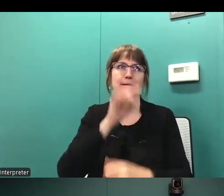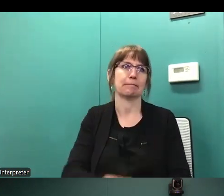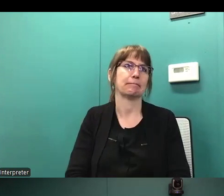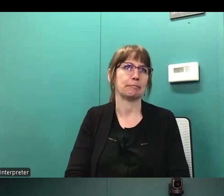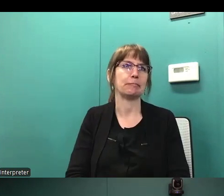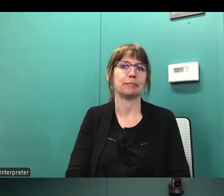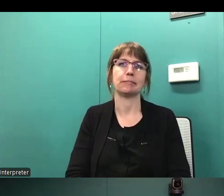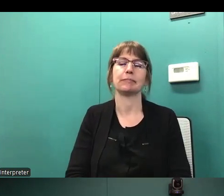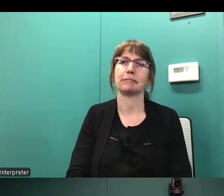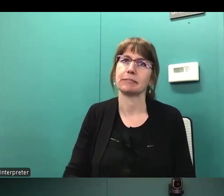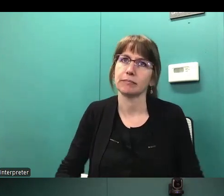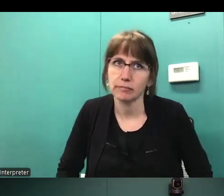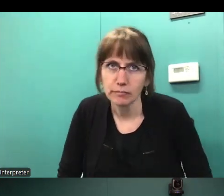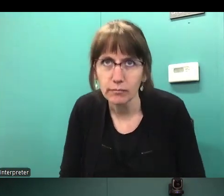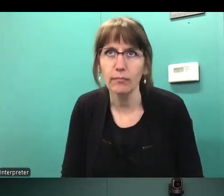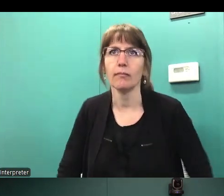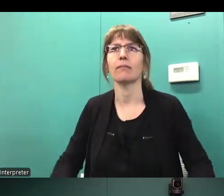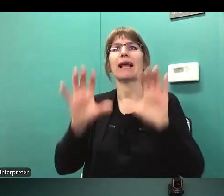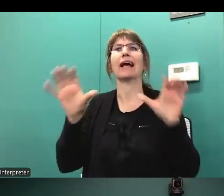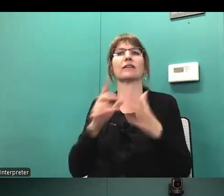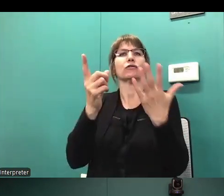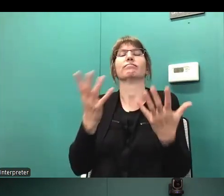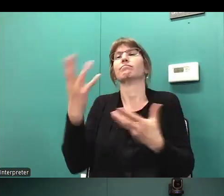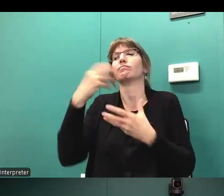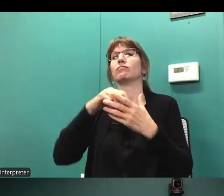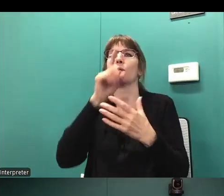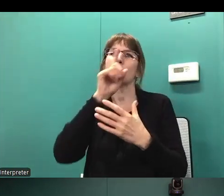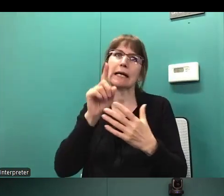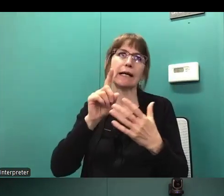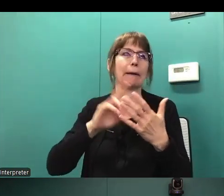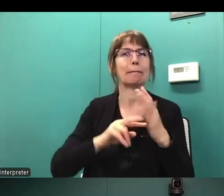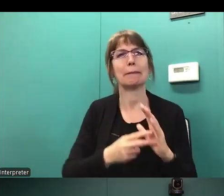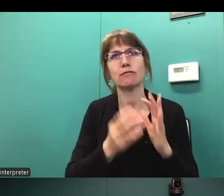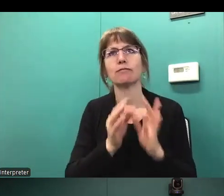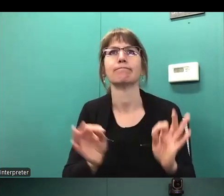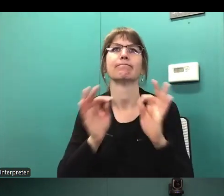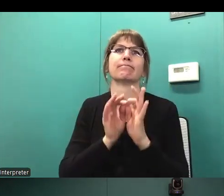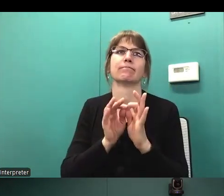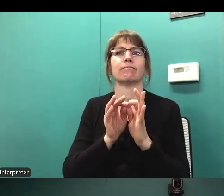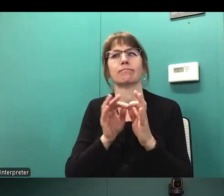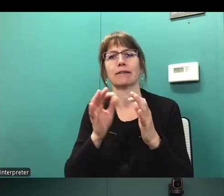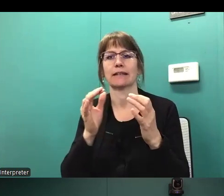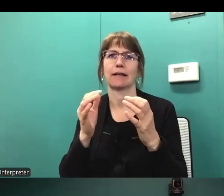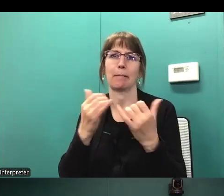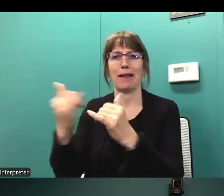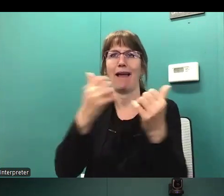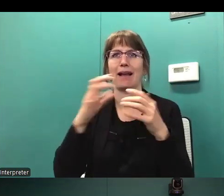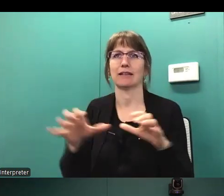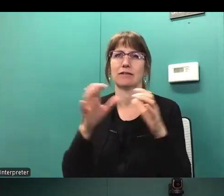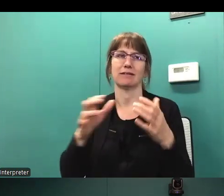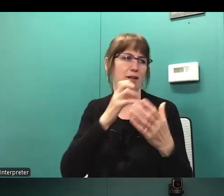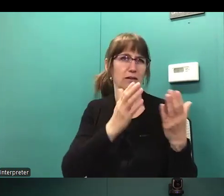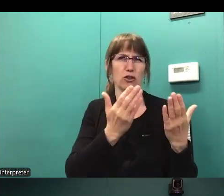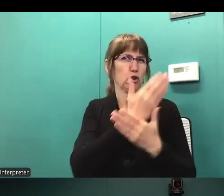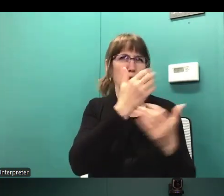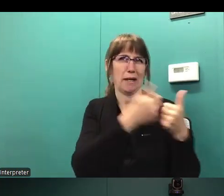So activities, just engage in real meaningful play activities. Do not try to get to play a game that the child's never played before. Let